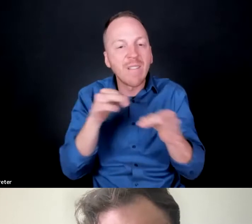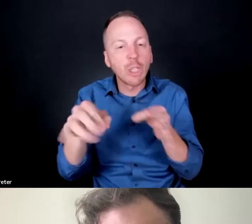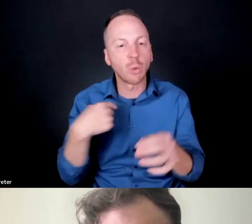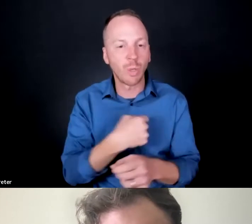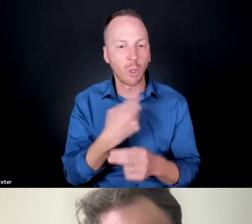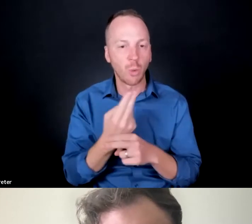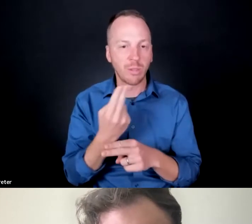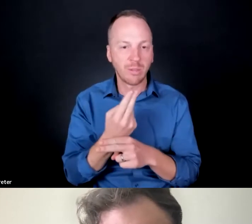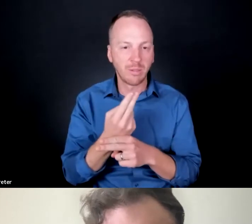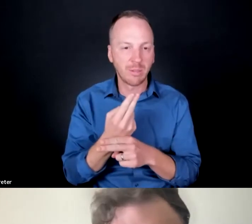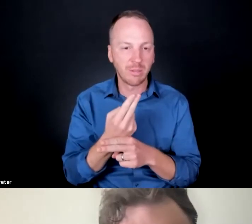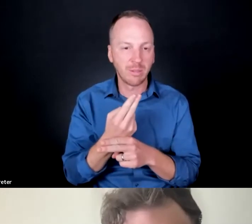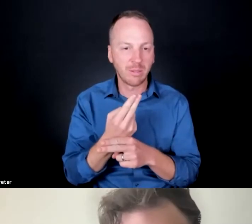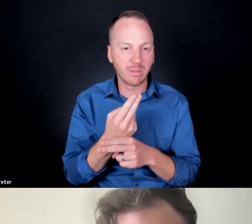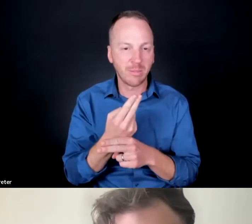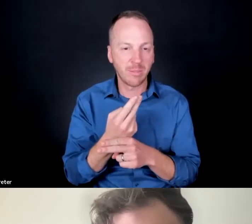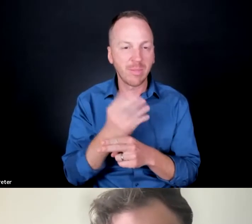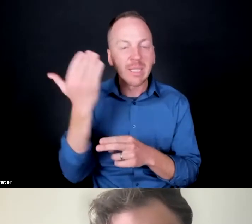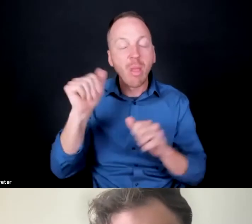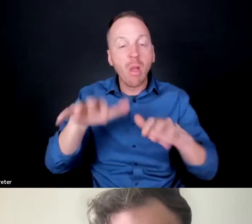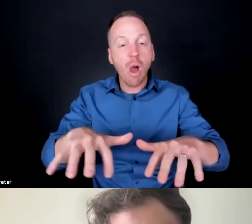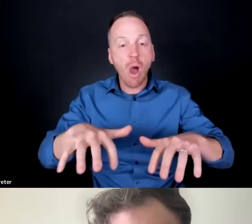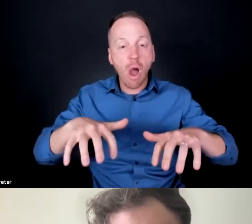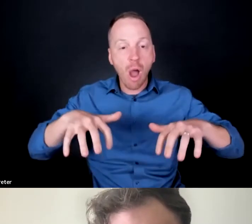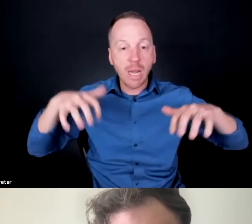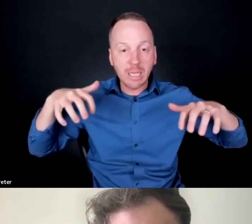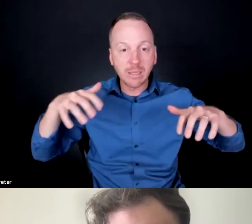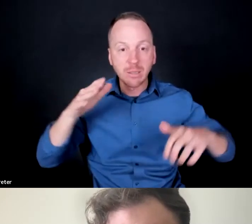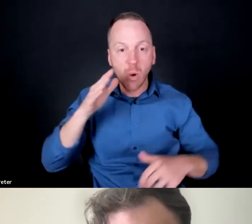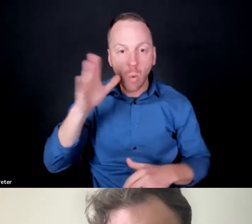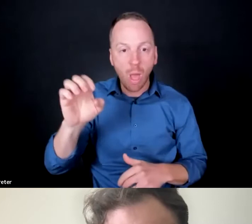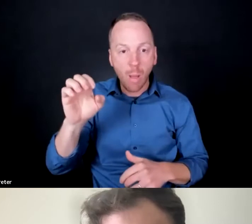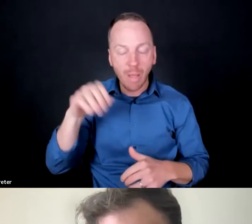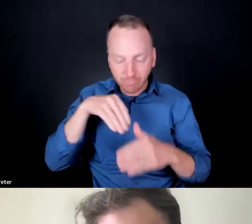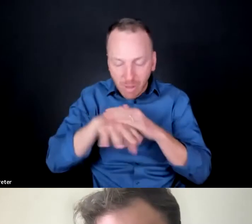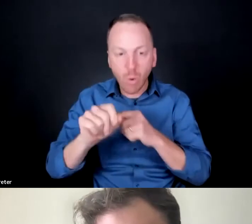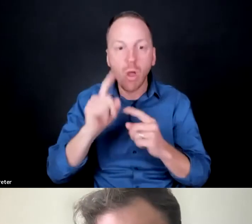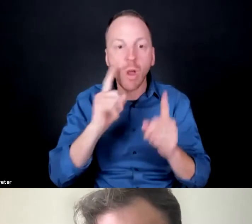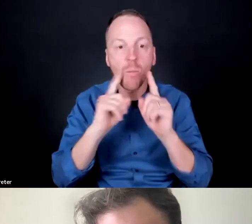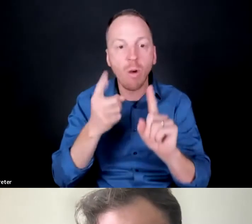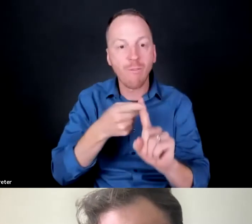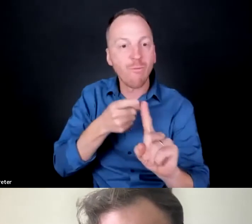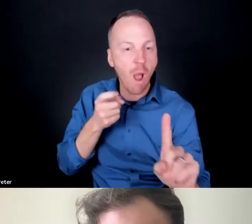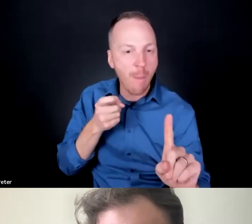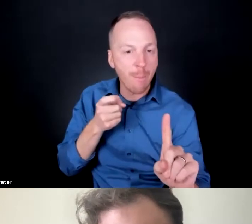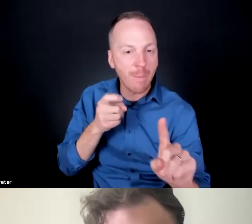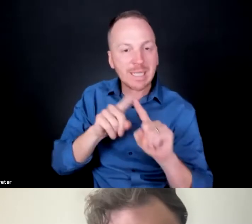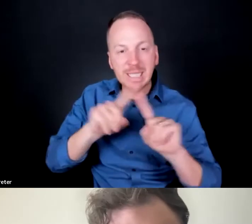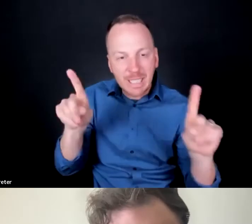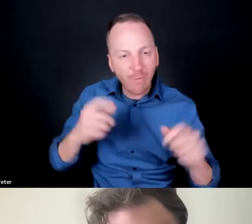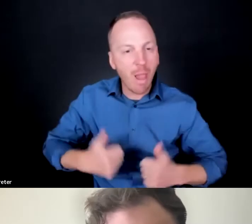use. Seeming that the audience will be coming to this conversation from different